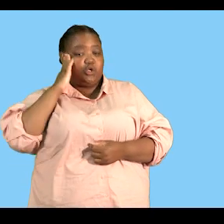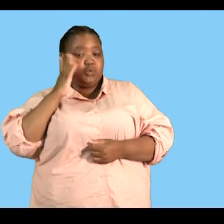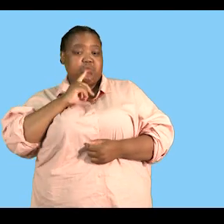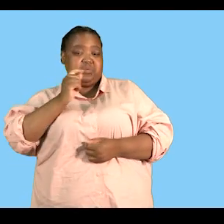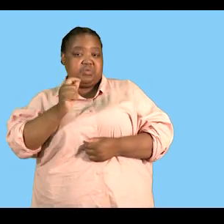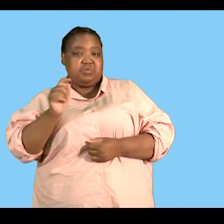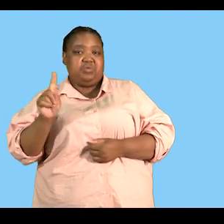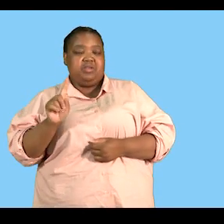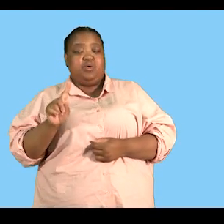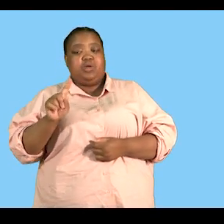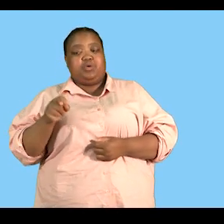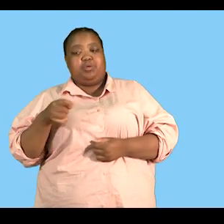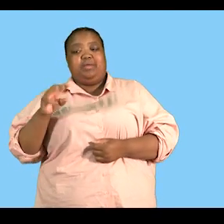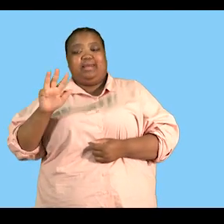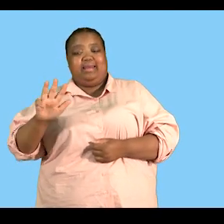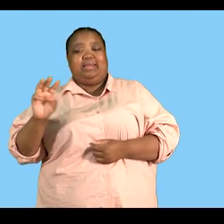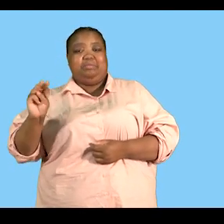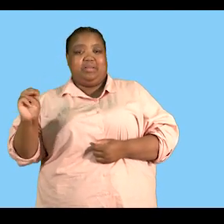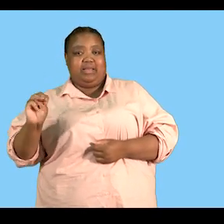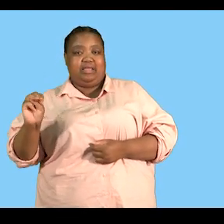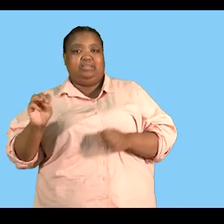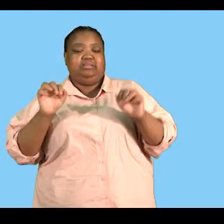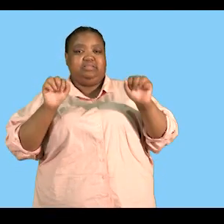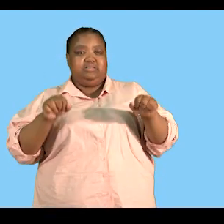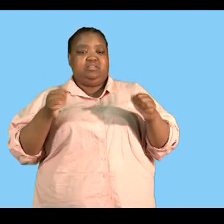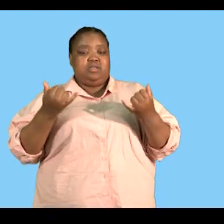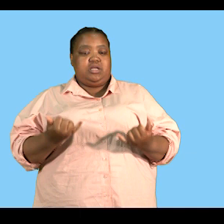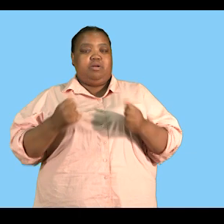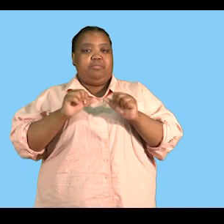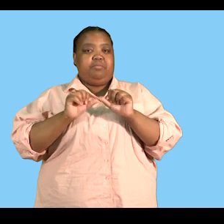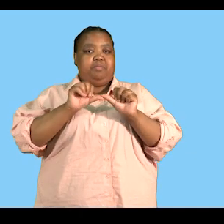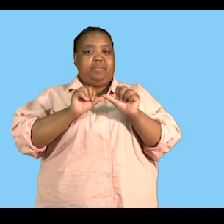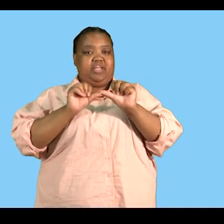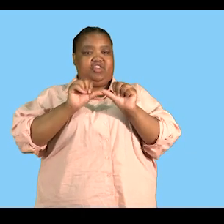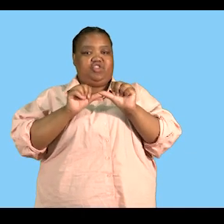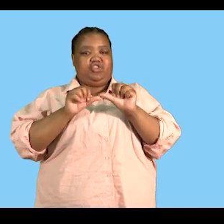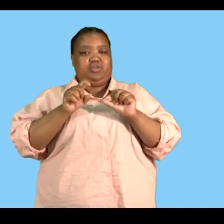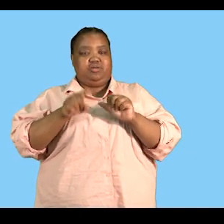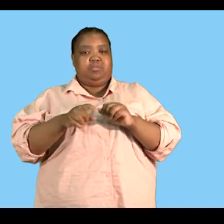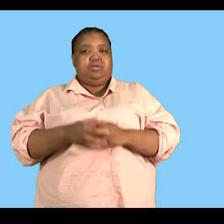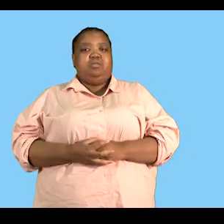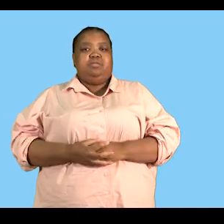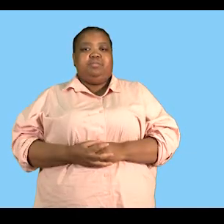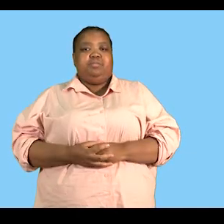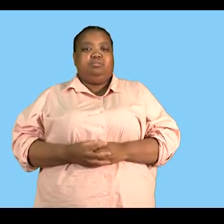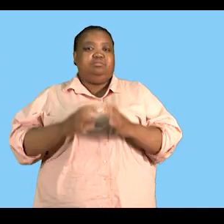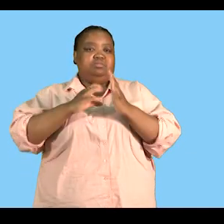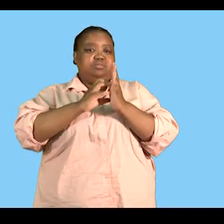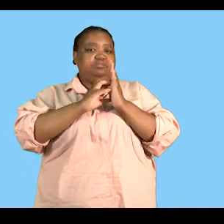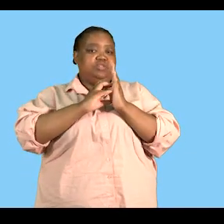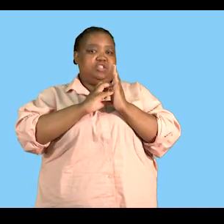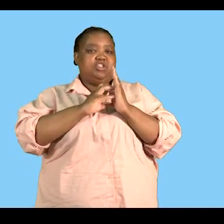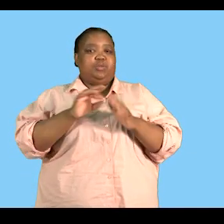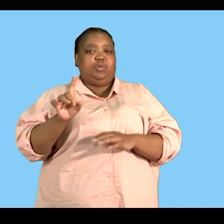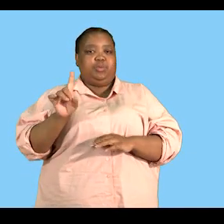We know the reality is 1,9 meters. And now you measure that part.